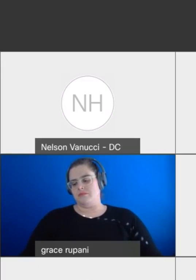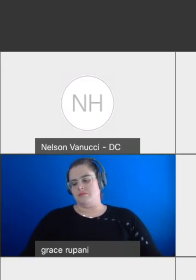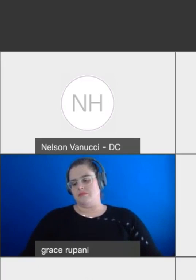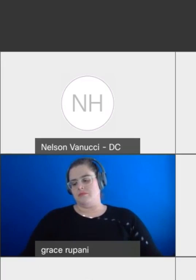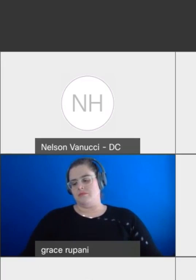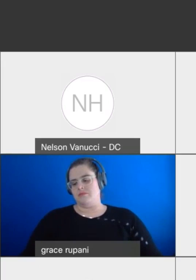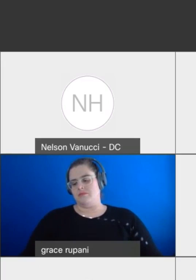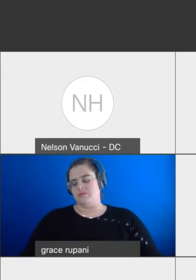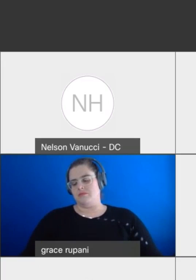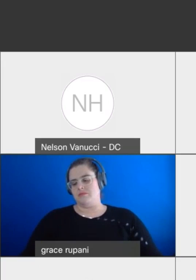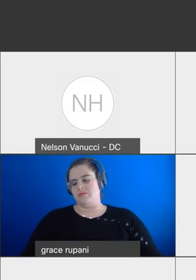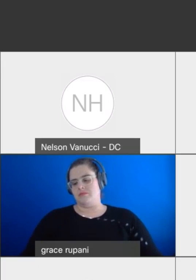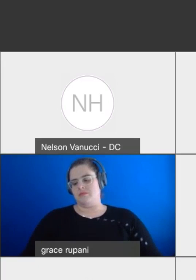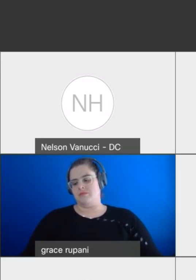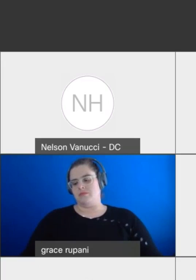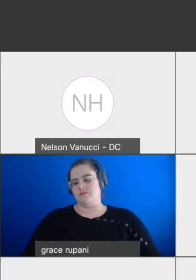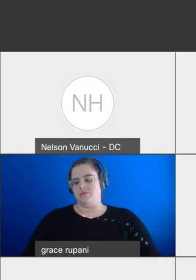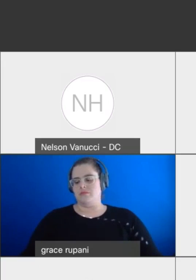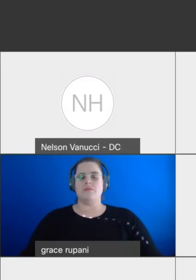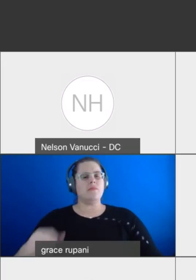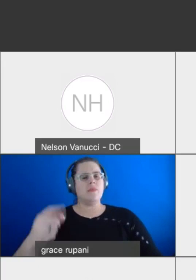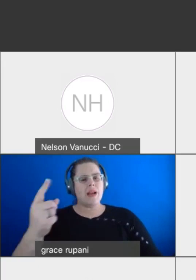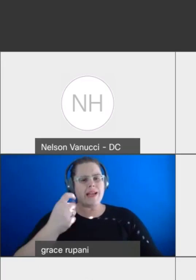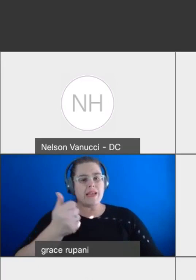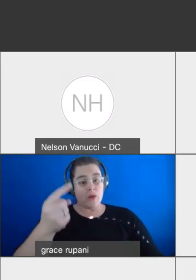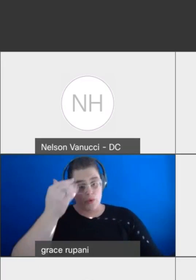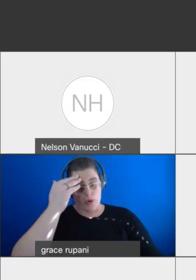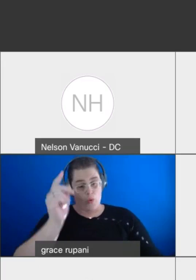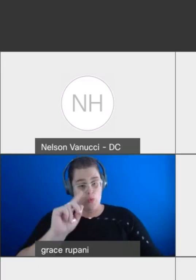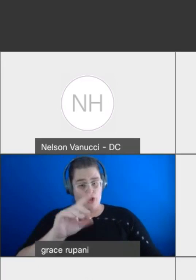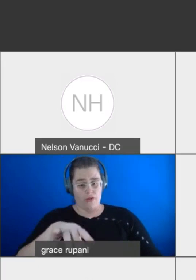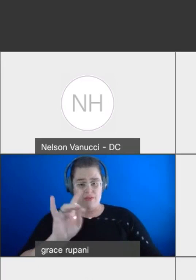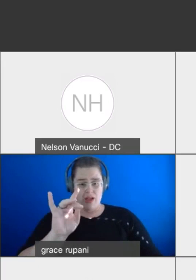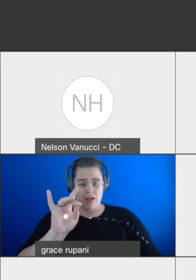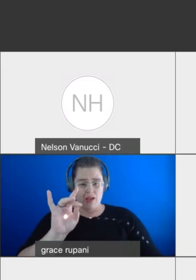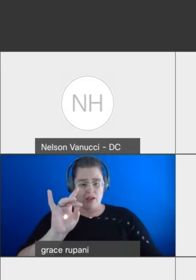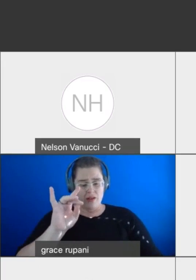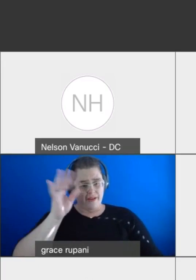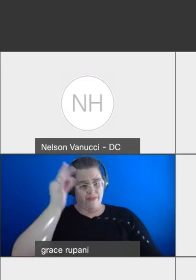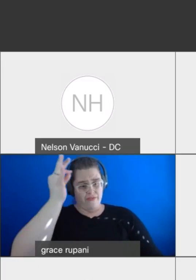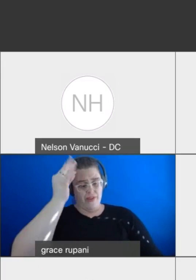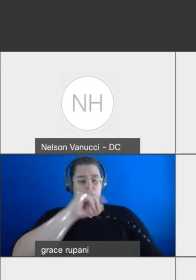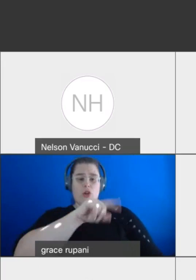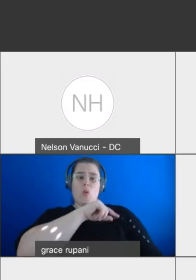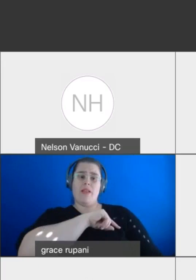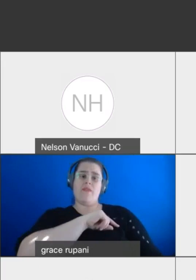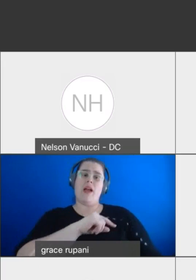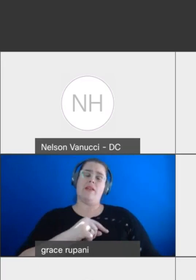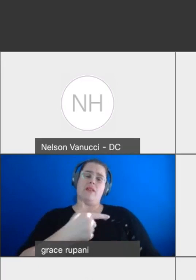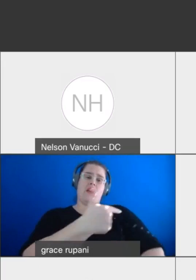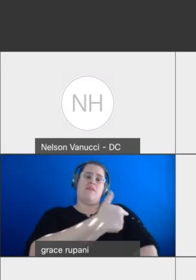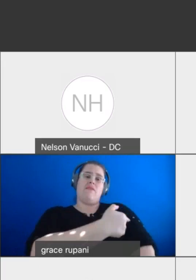does anyone know where to find the federally qualified health centers for vaccine? Yes. And this would be if you